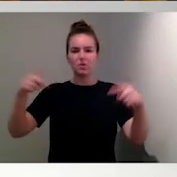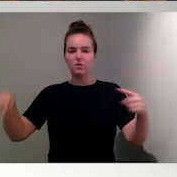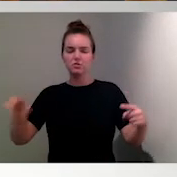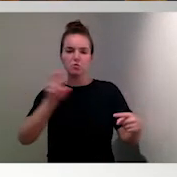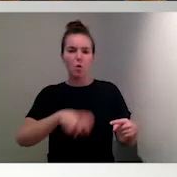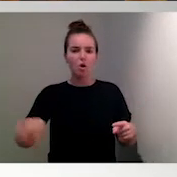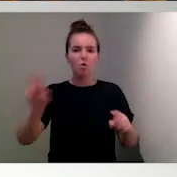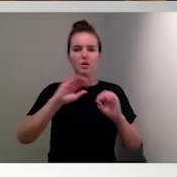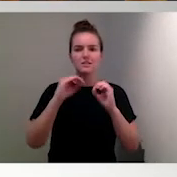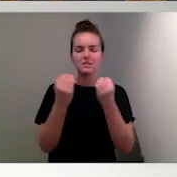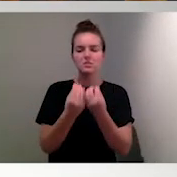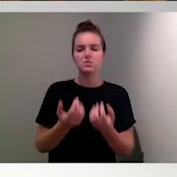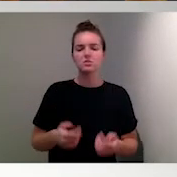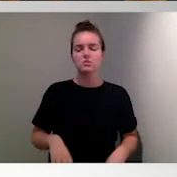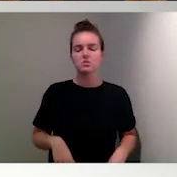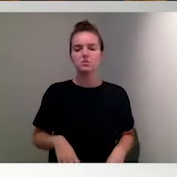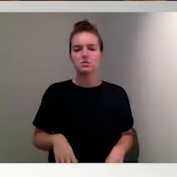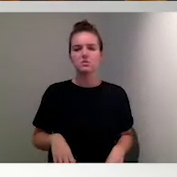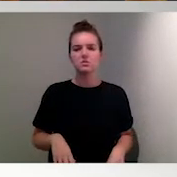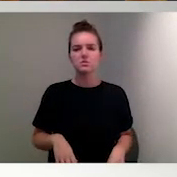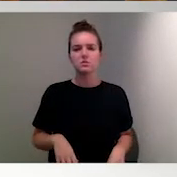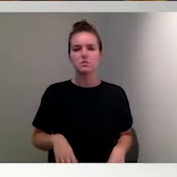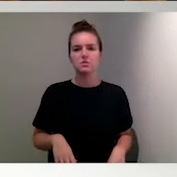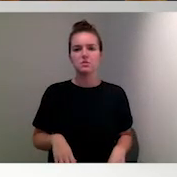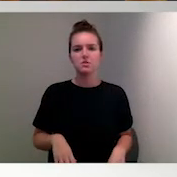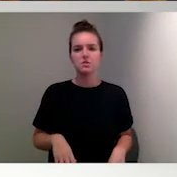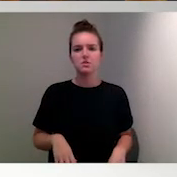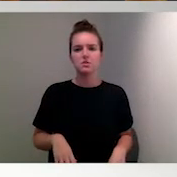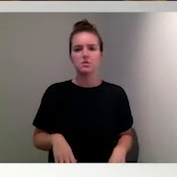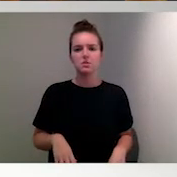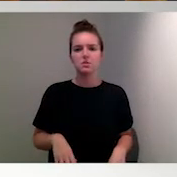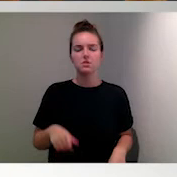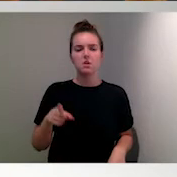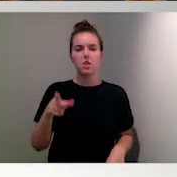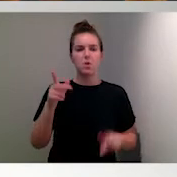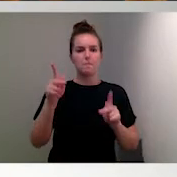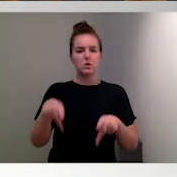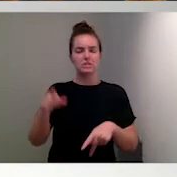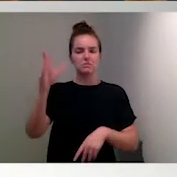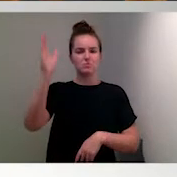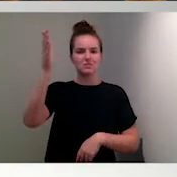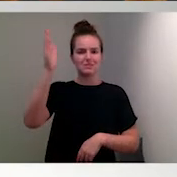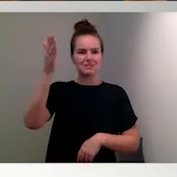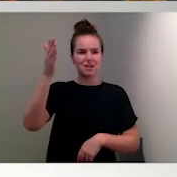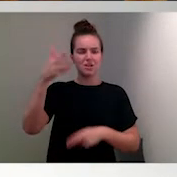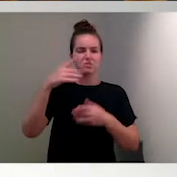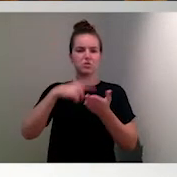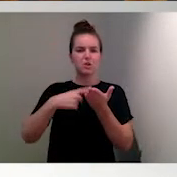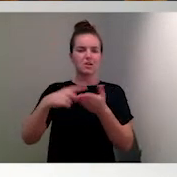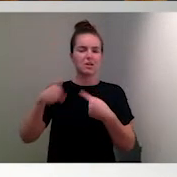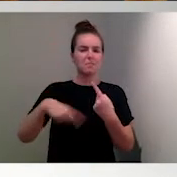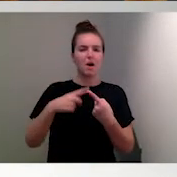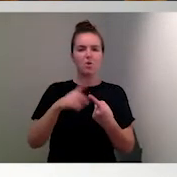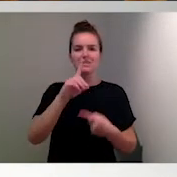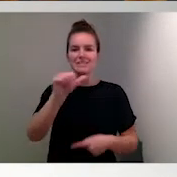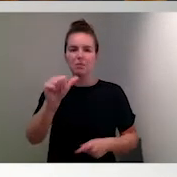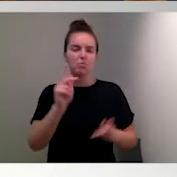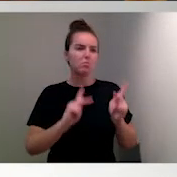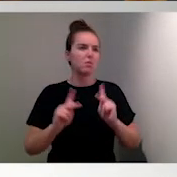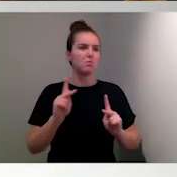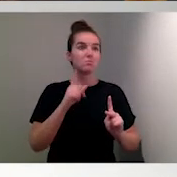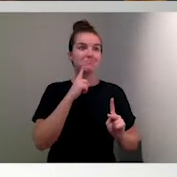And the person went up there to present talked about disabled people who are deaf, who are disabled, and